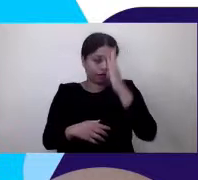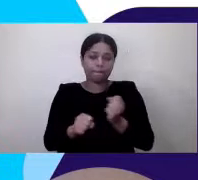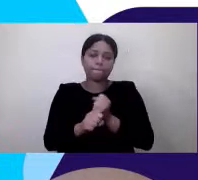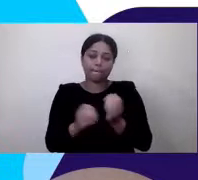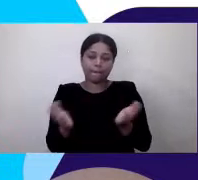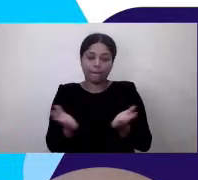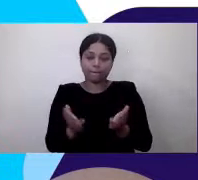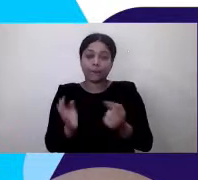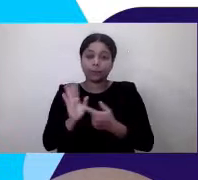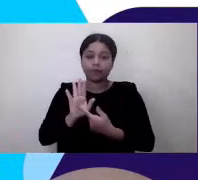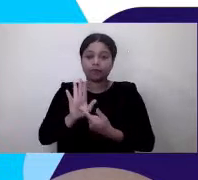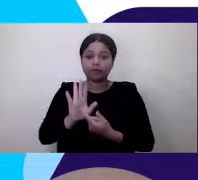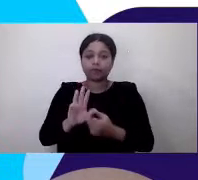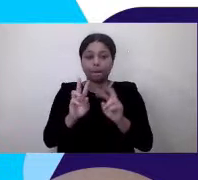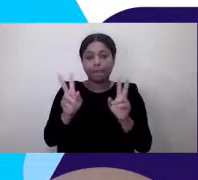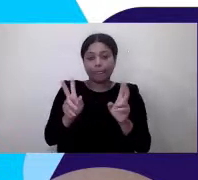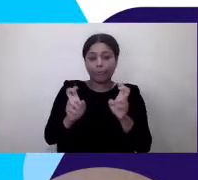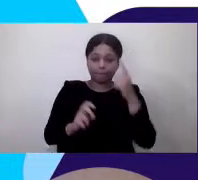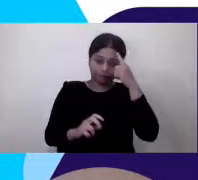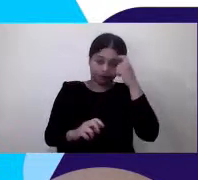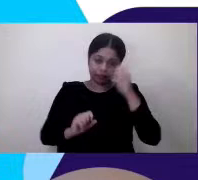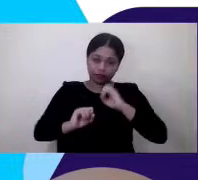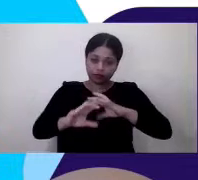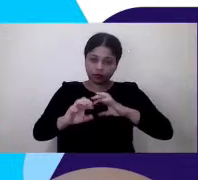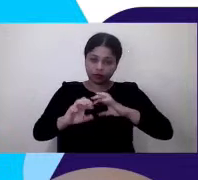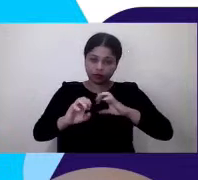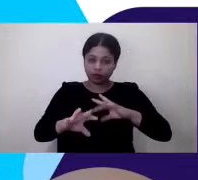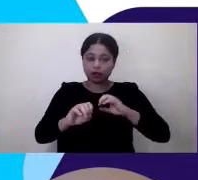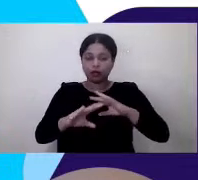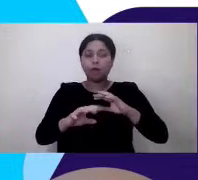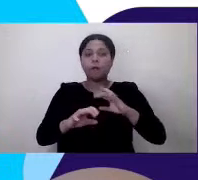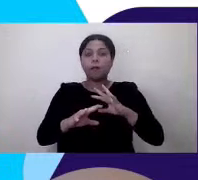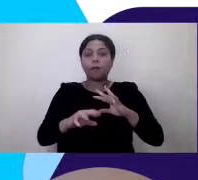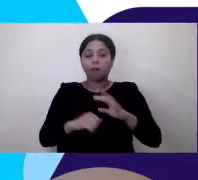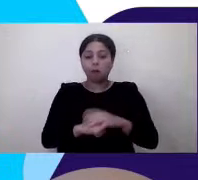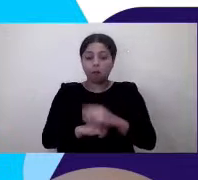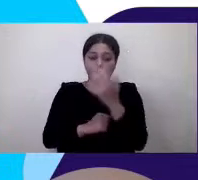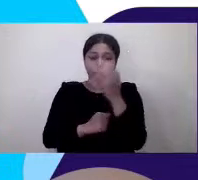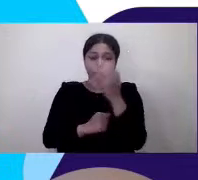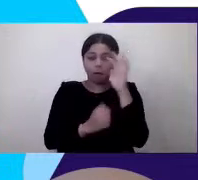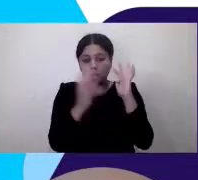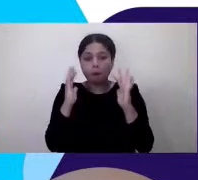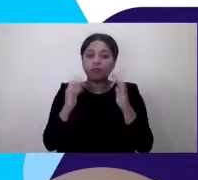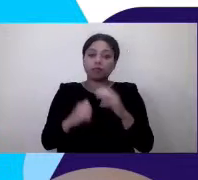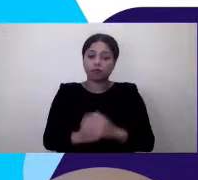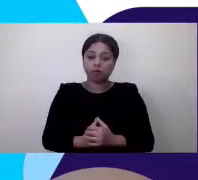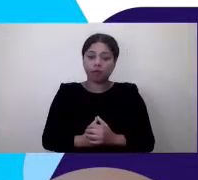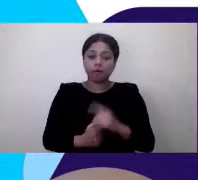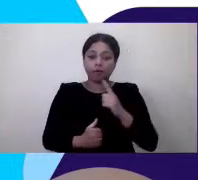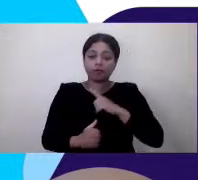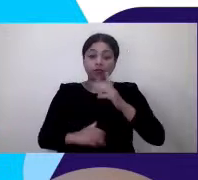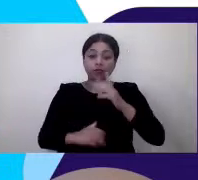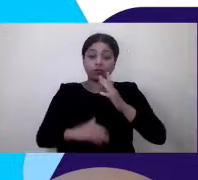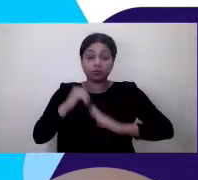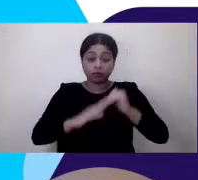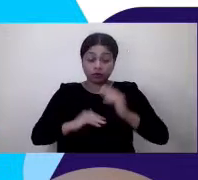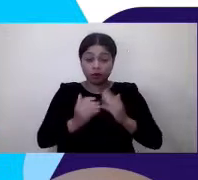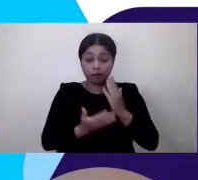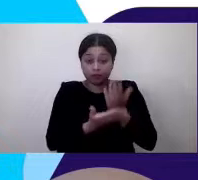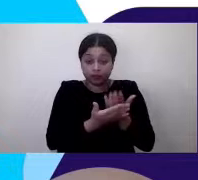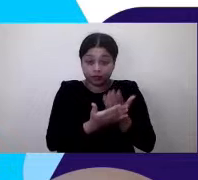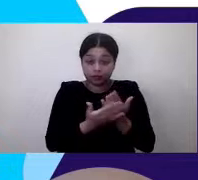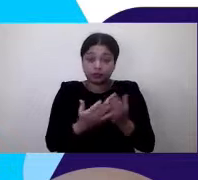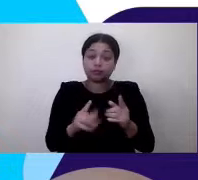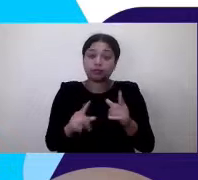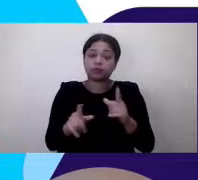teaching, during which I'll be sharing a number of practical classroom activities and strategies related to climate and